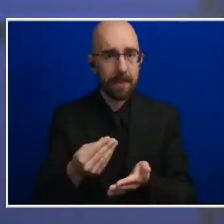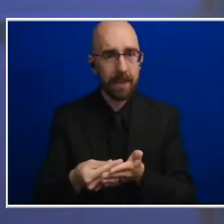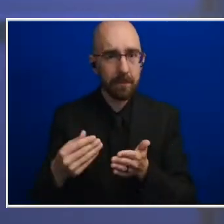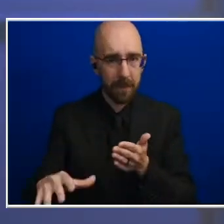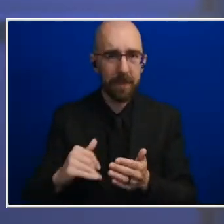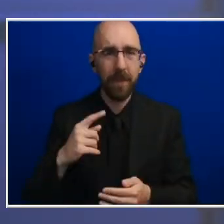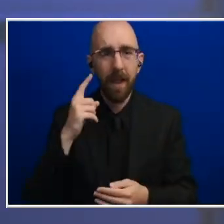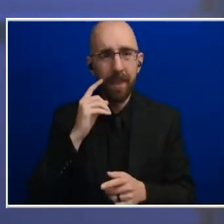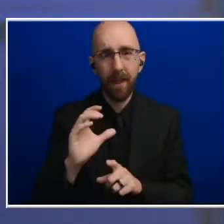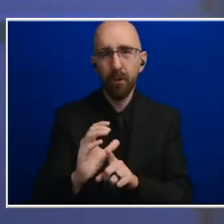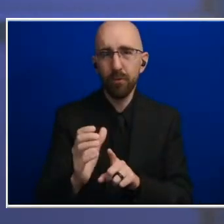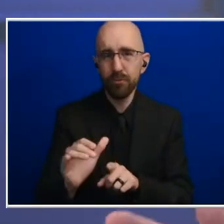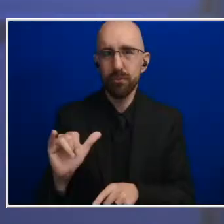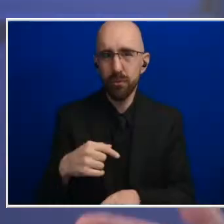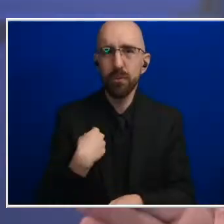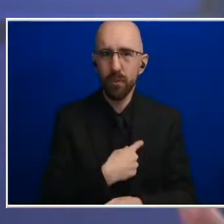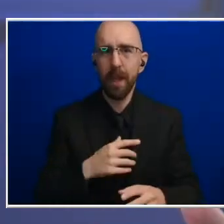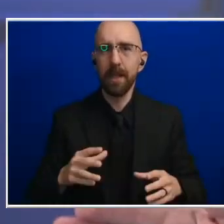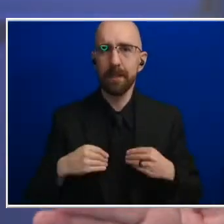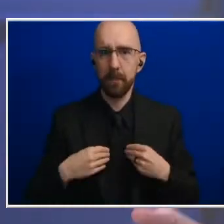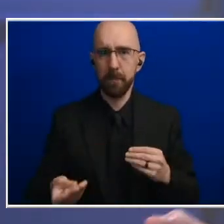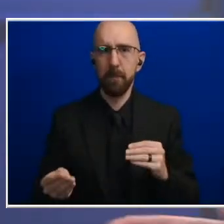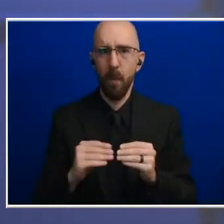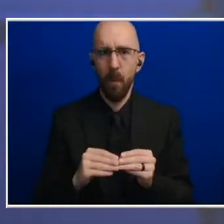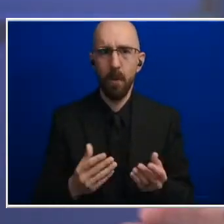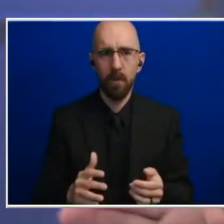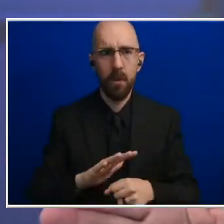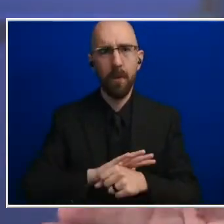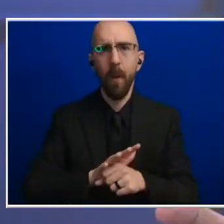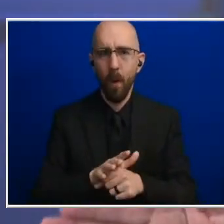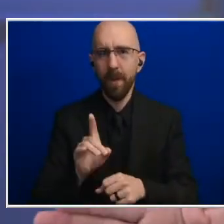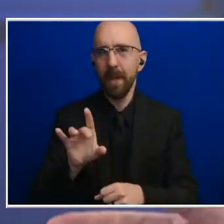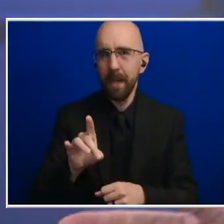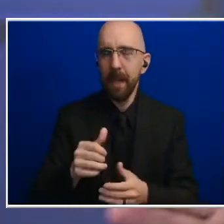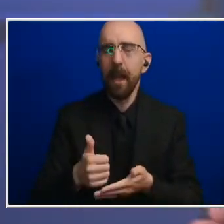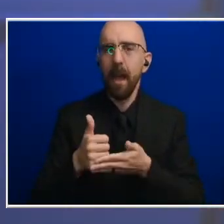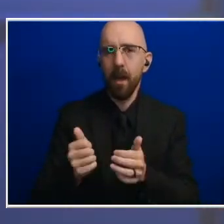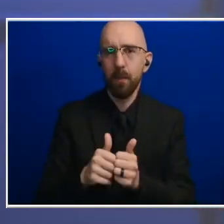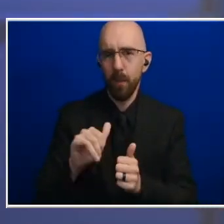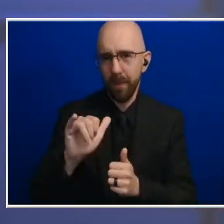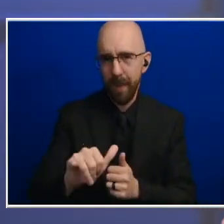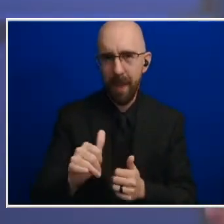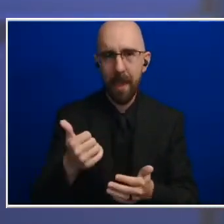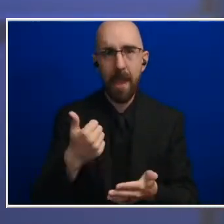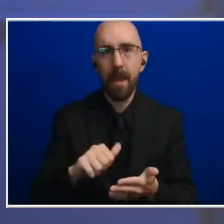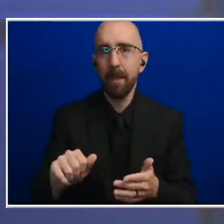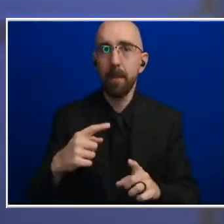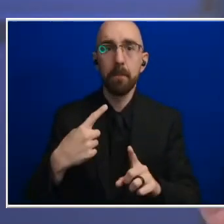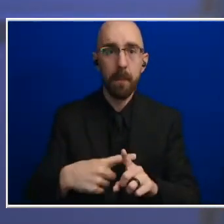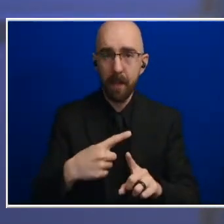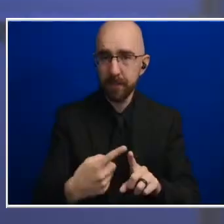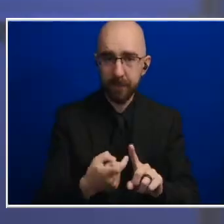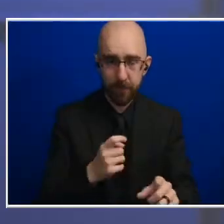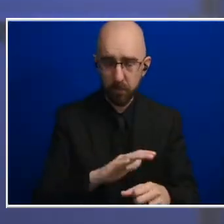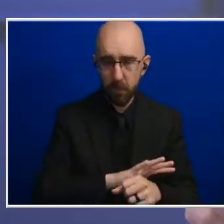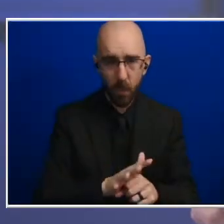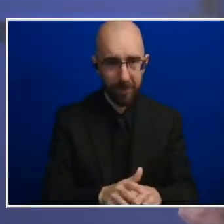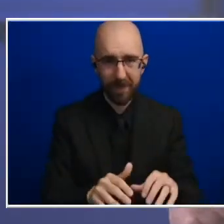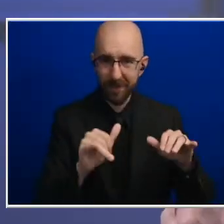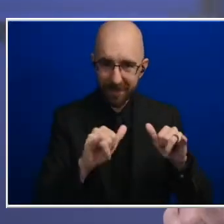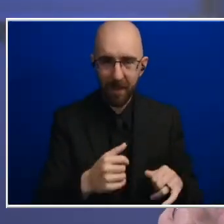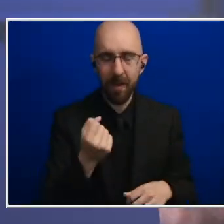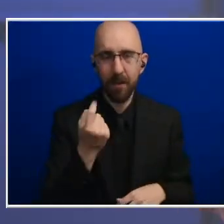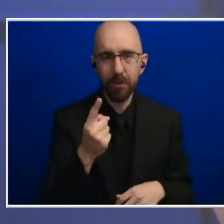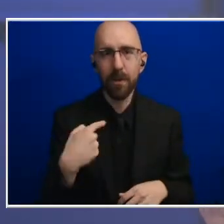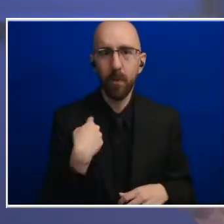we accept it a lot more. COVID did help us with that. If there was anything positive that came out of COVID, it was the understanding that we can harness